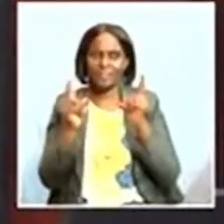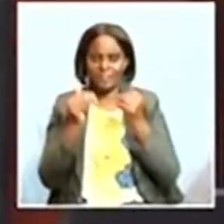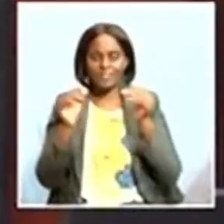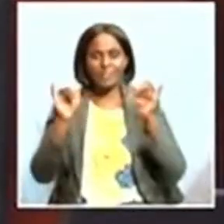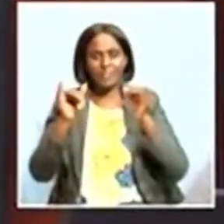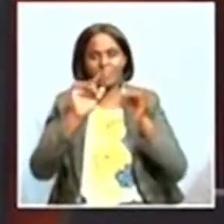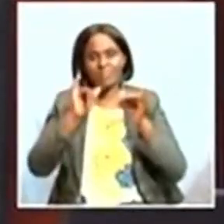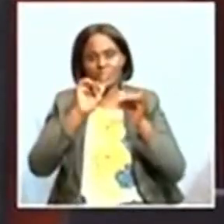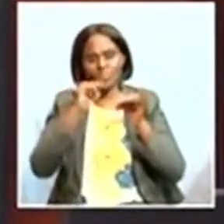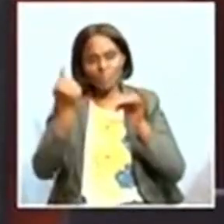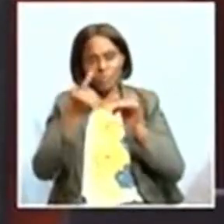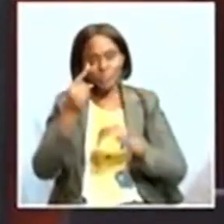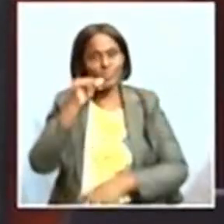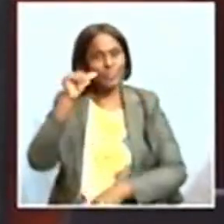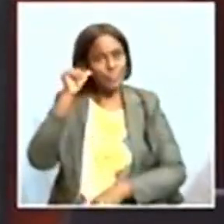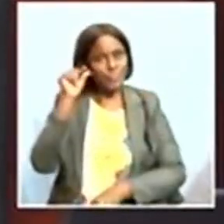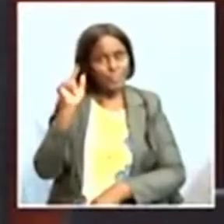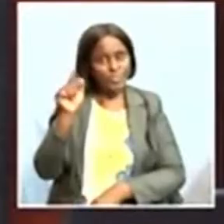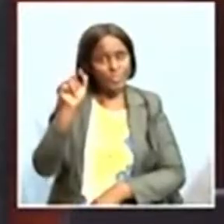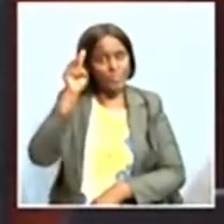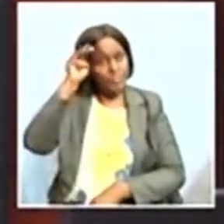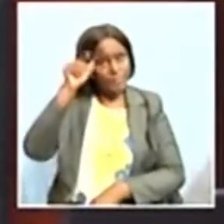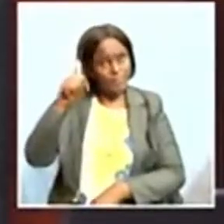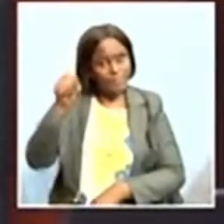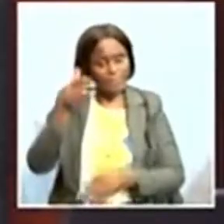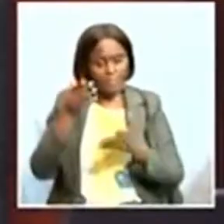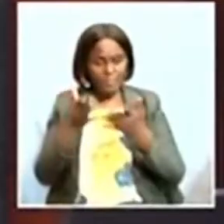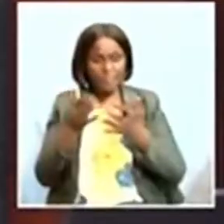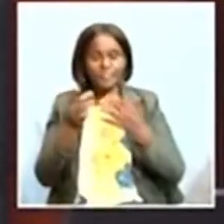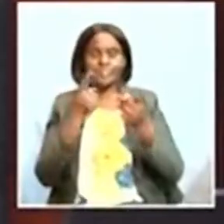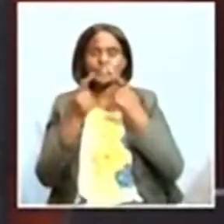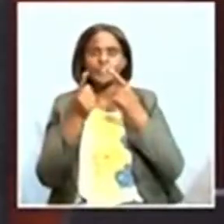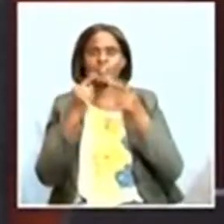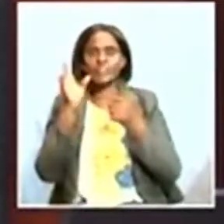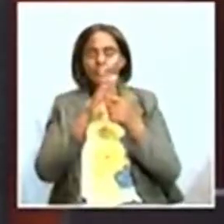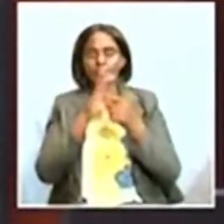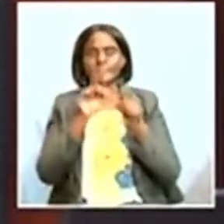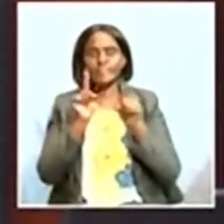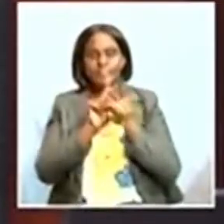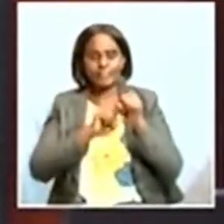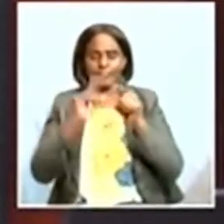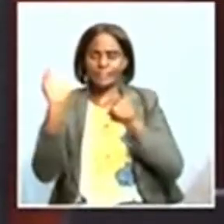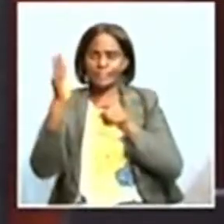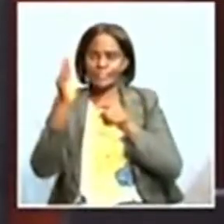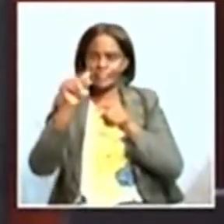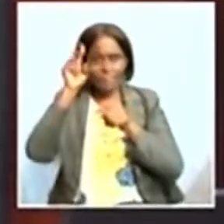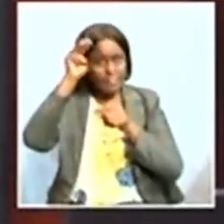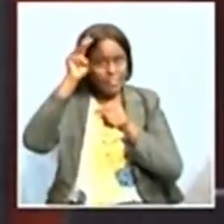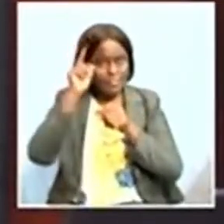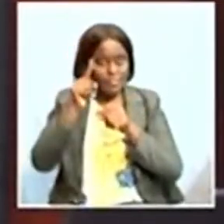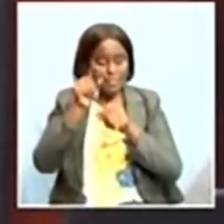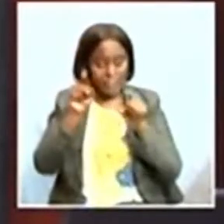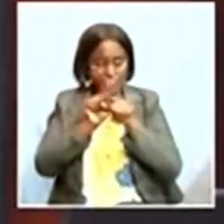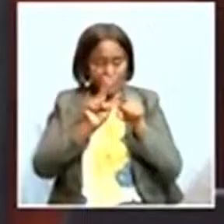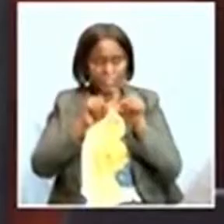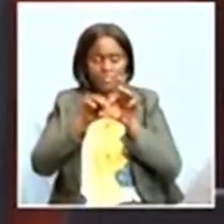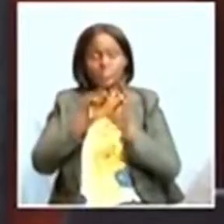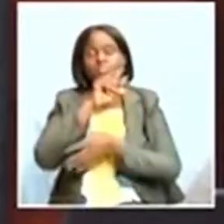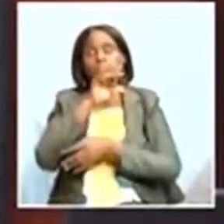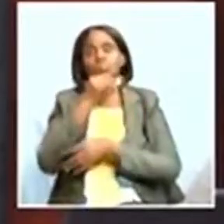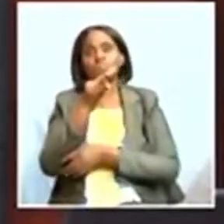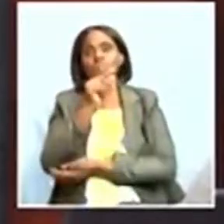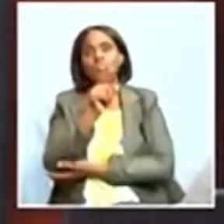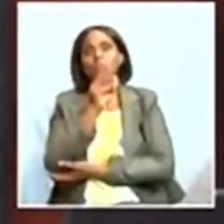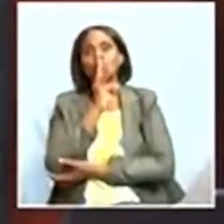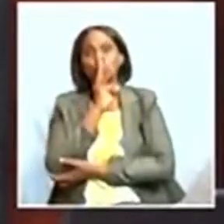yes, it was only yesterday when the Honorable Minister was here, delivering a ministerial statement on the pollution of